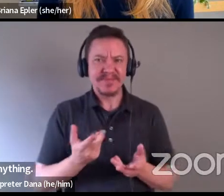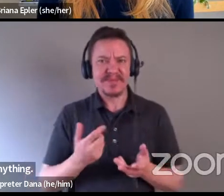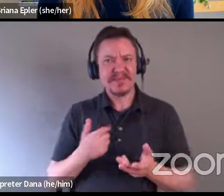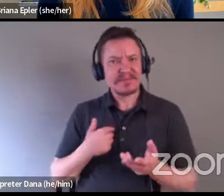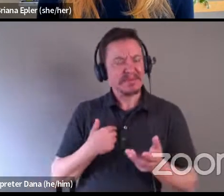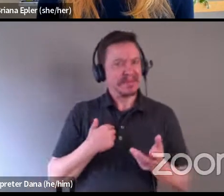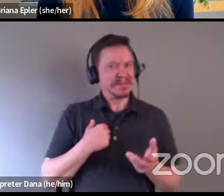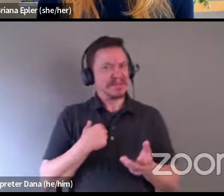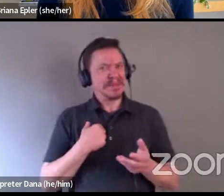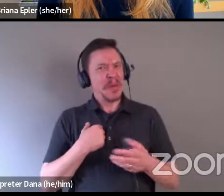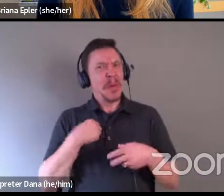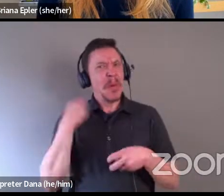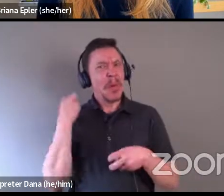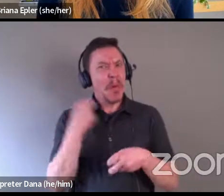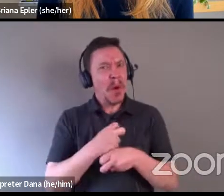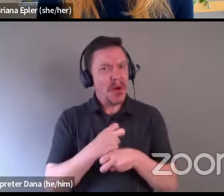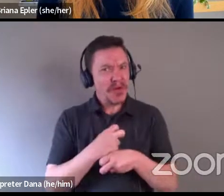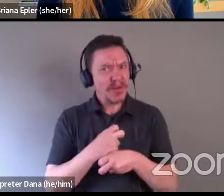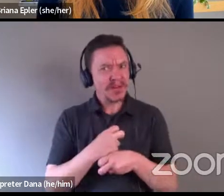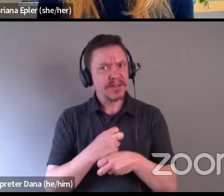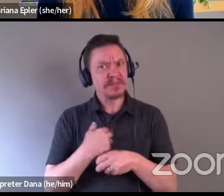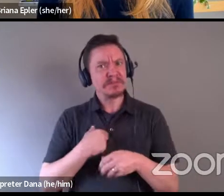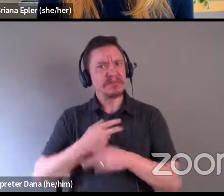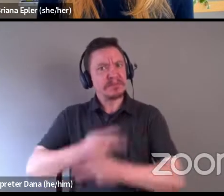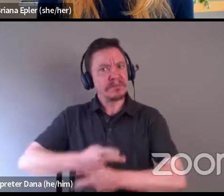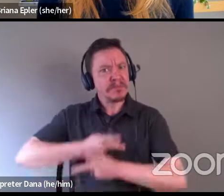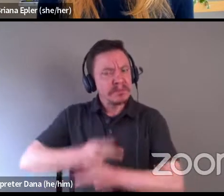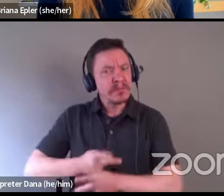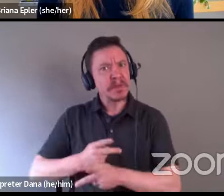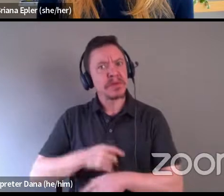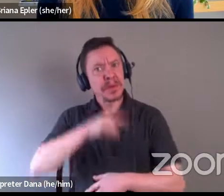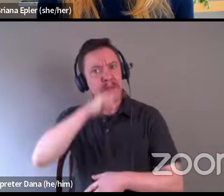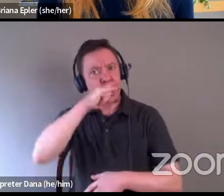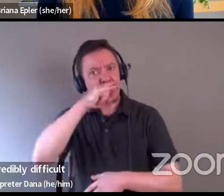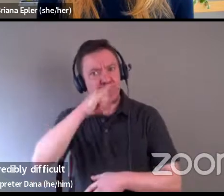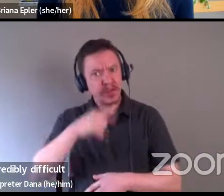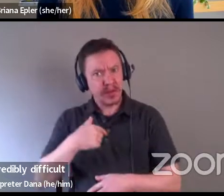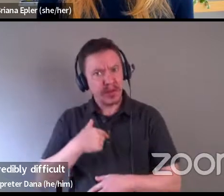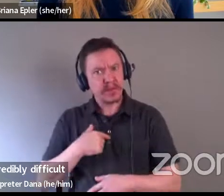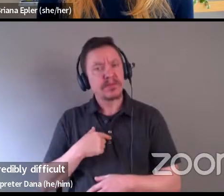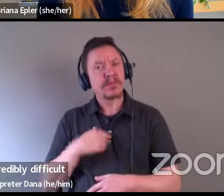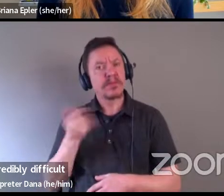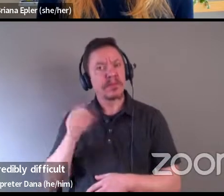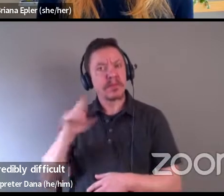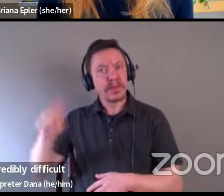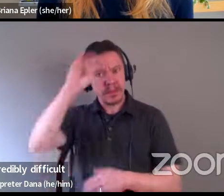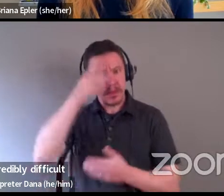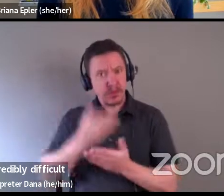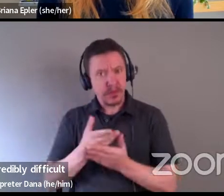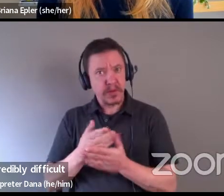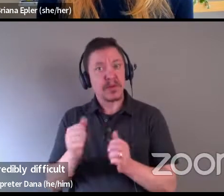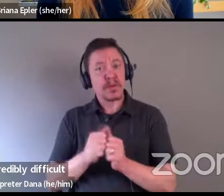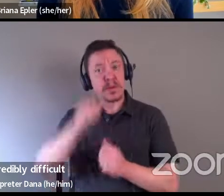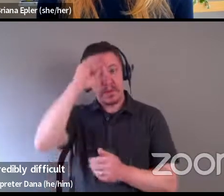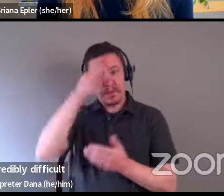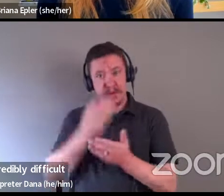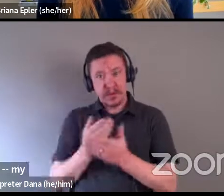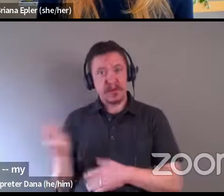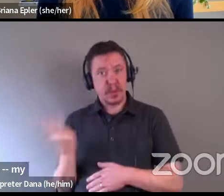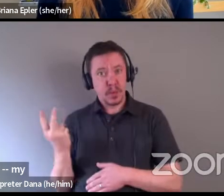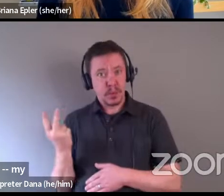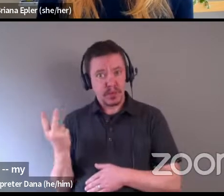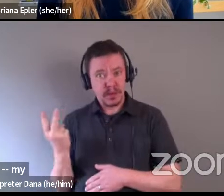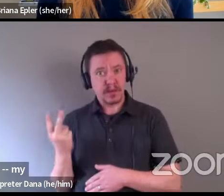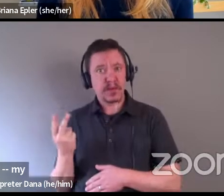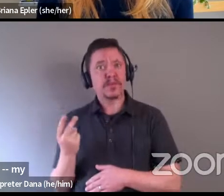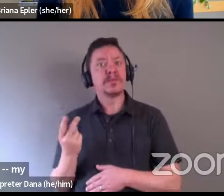incredibly difficult bringing up a child, my grandson, with my son, and the two of them.